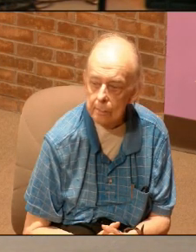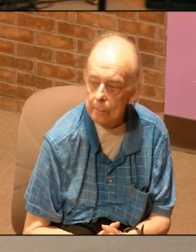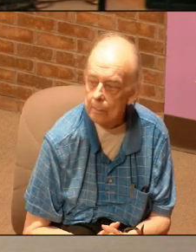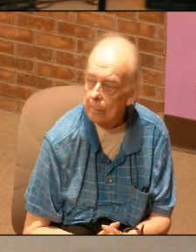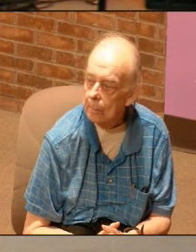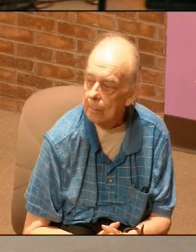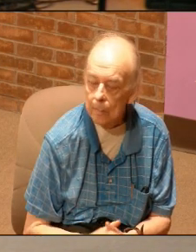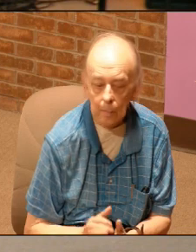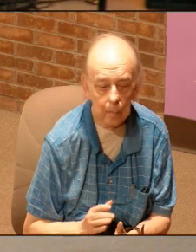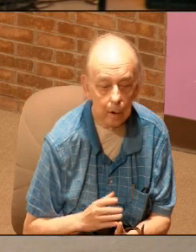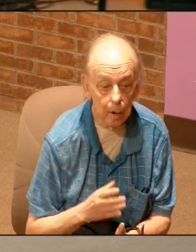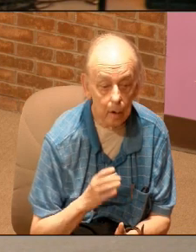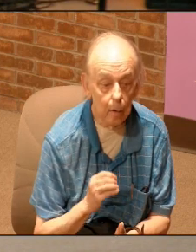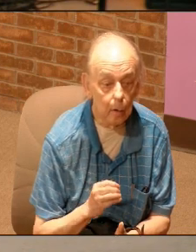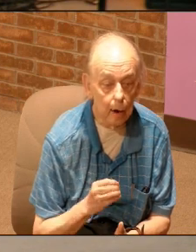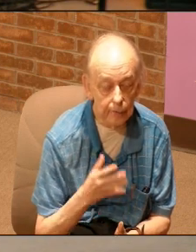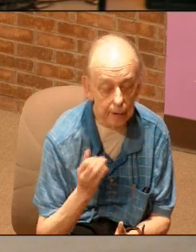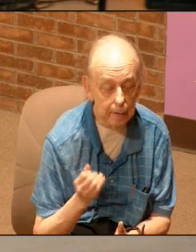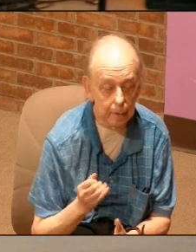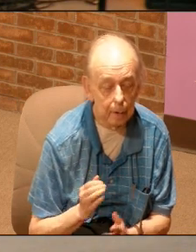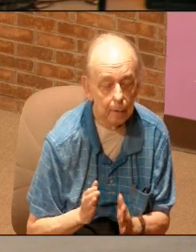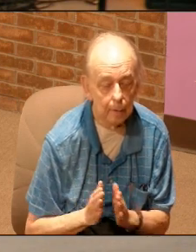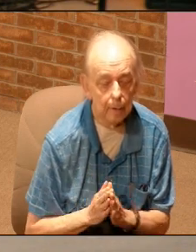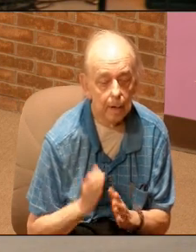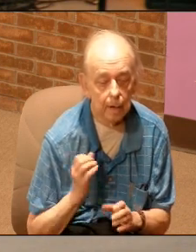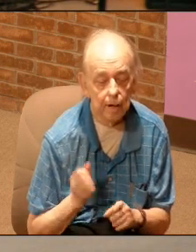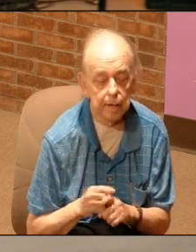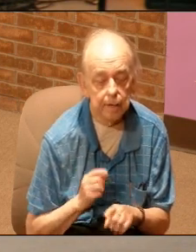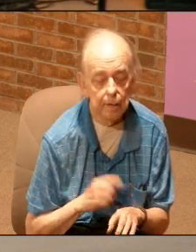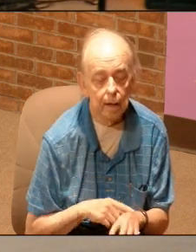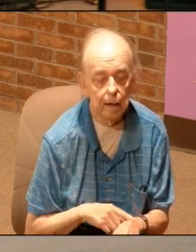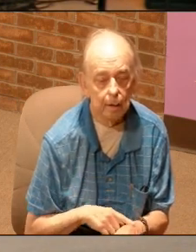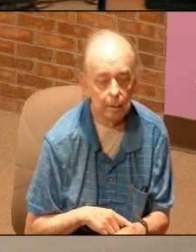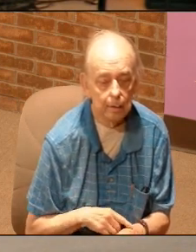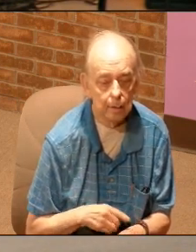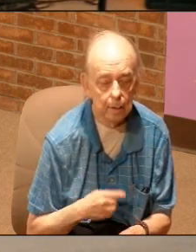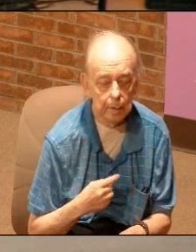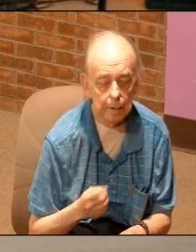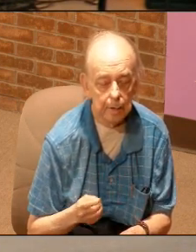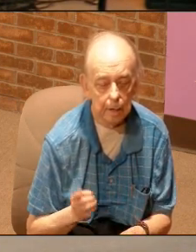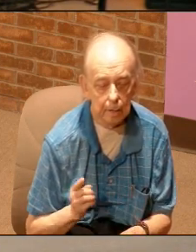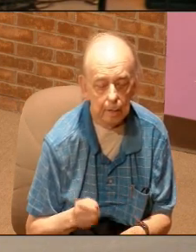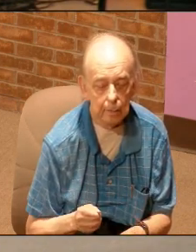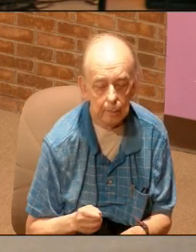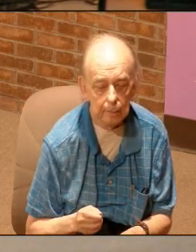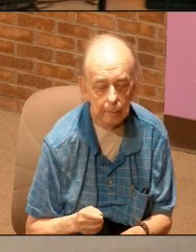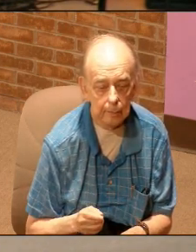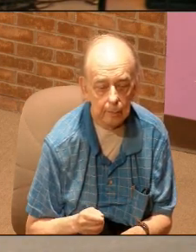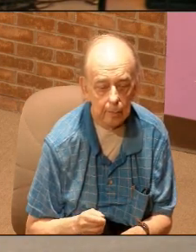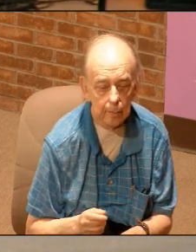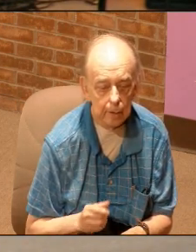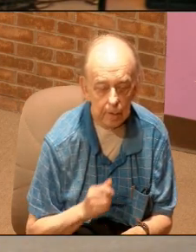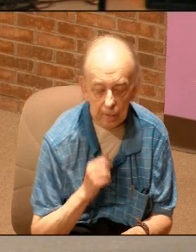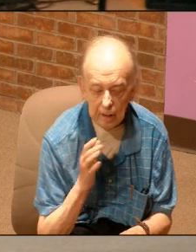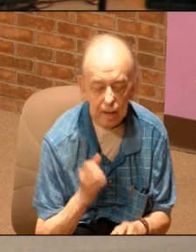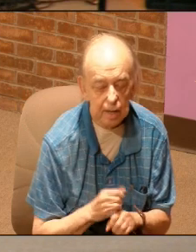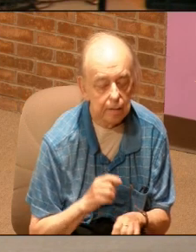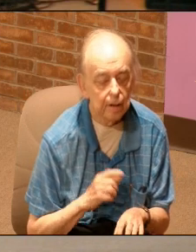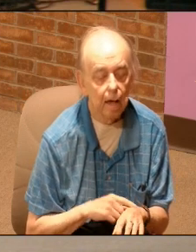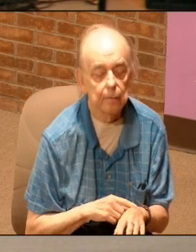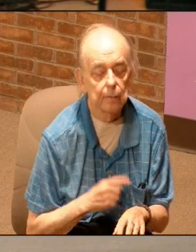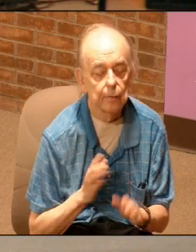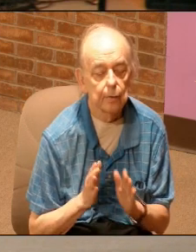Oh, I forgot. If I get time, let me tell you, you won't get time.